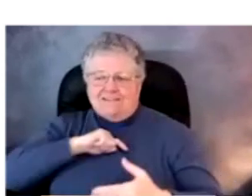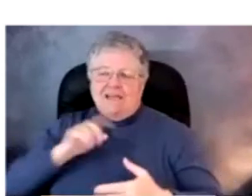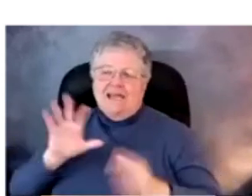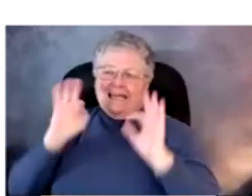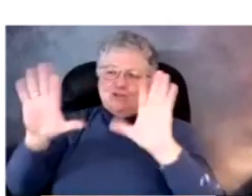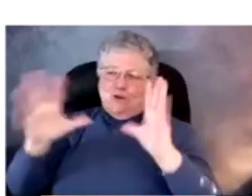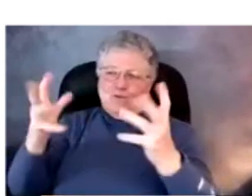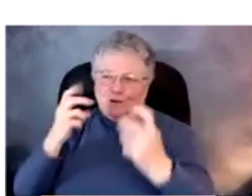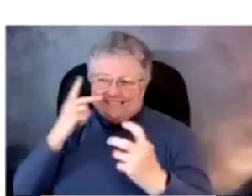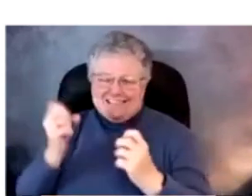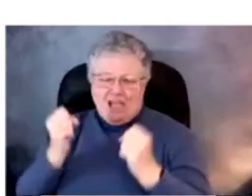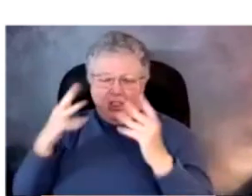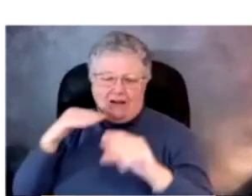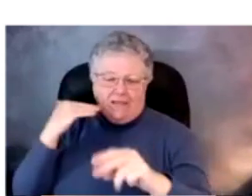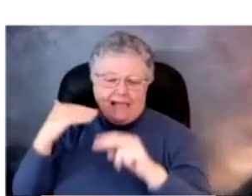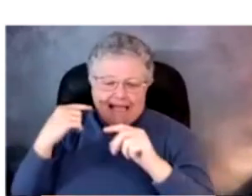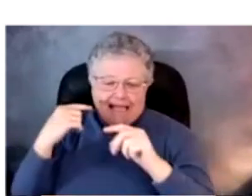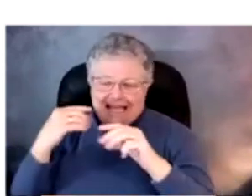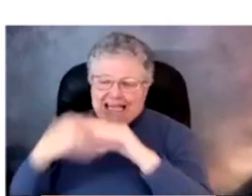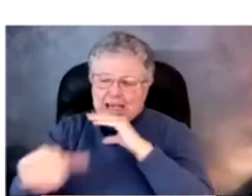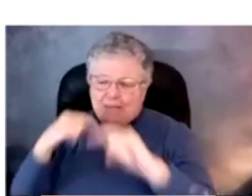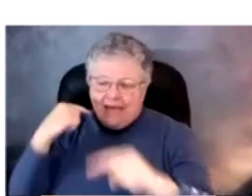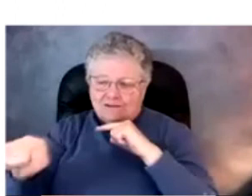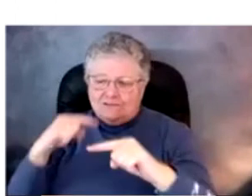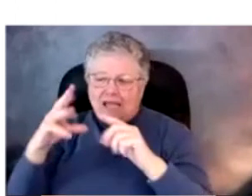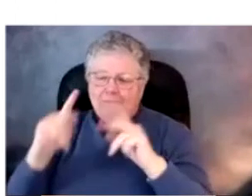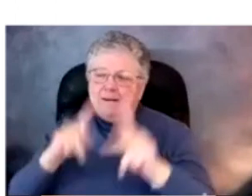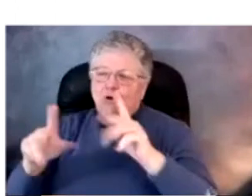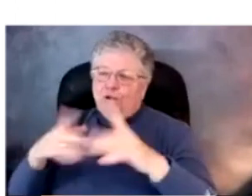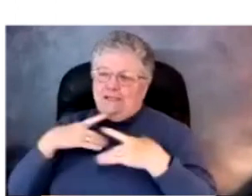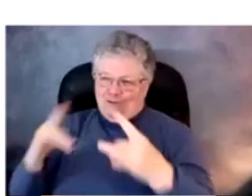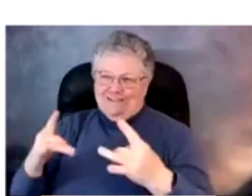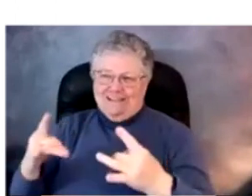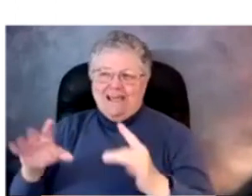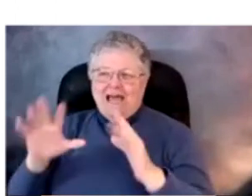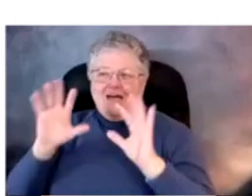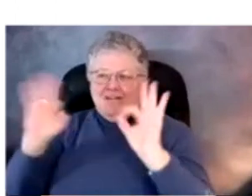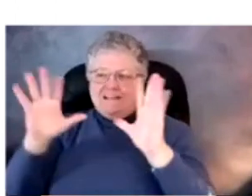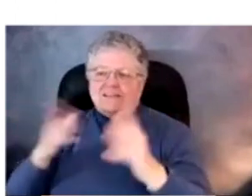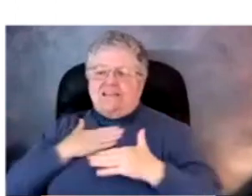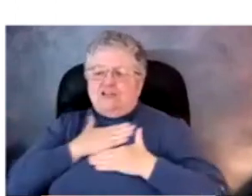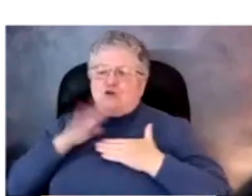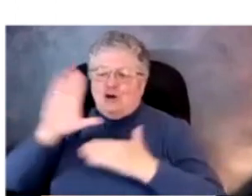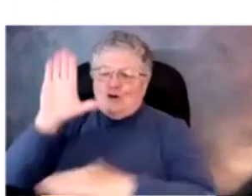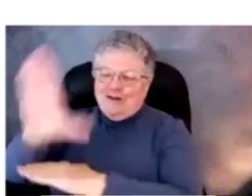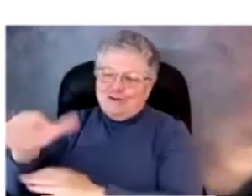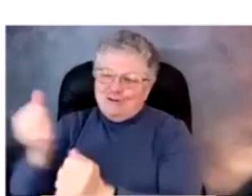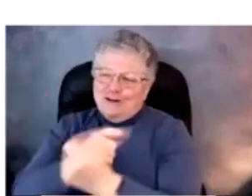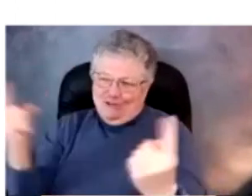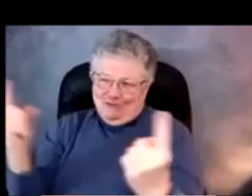see lots of emails and people interested. All right. Have a good afternoon, everyone.